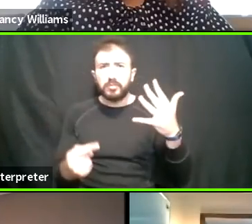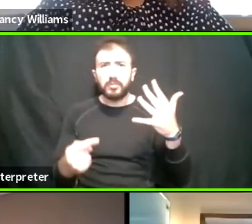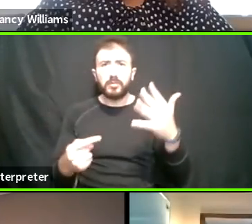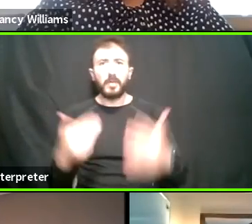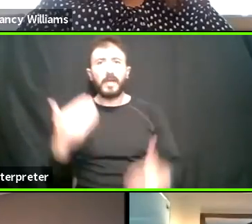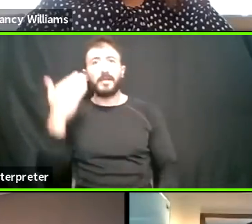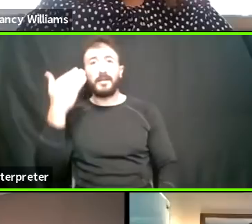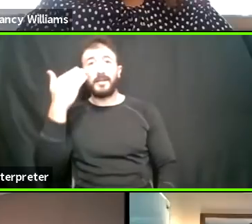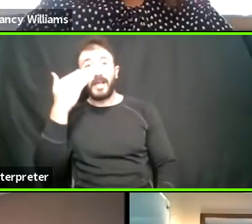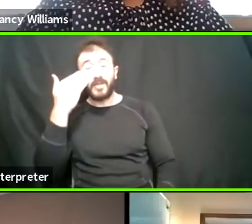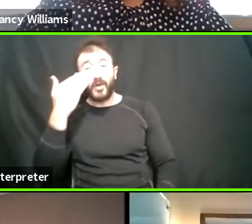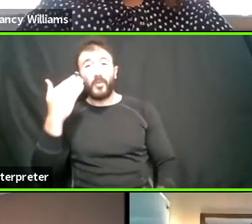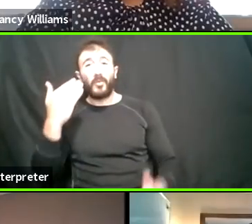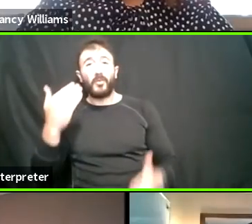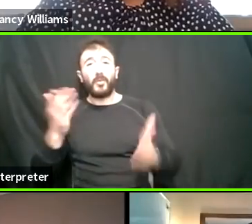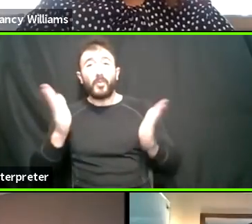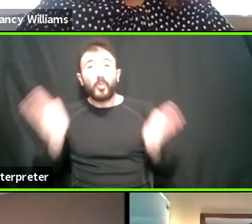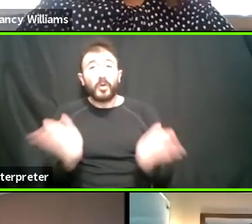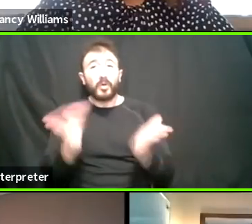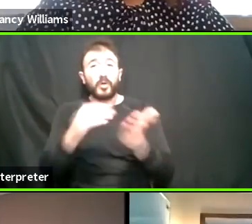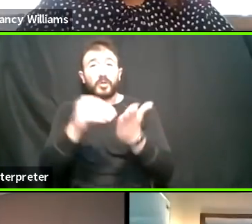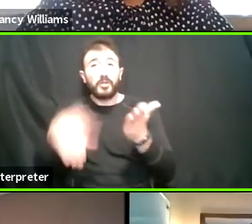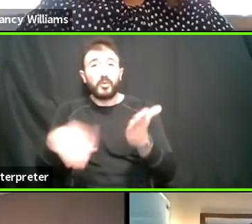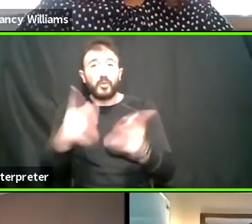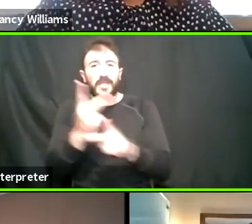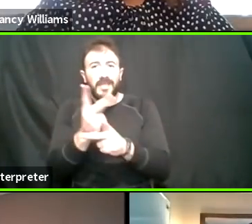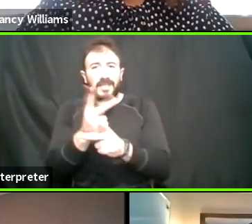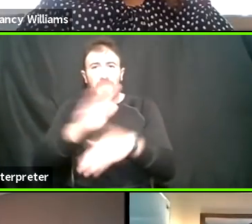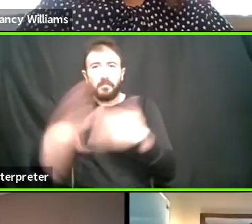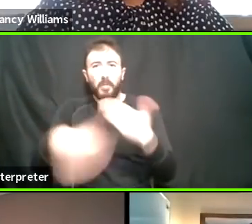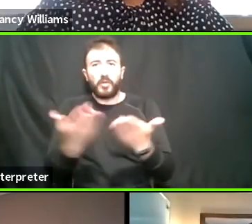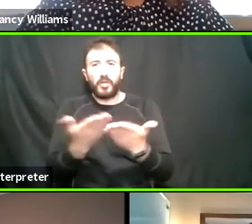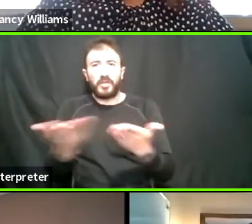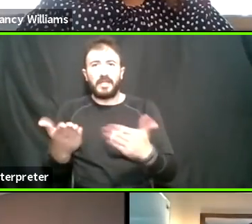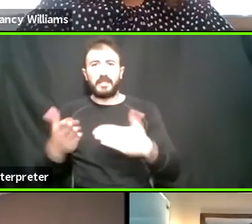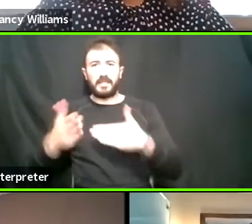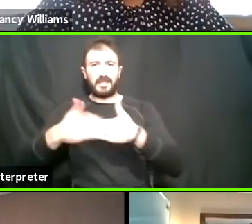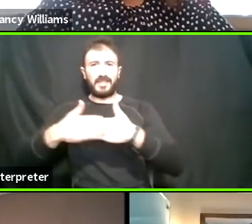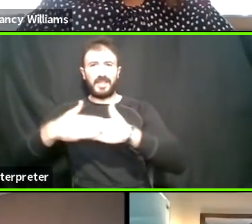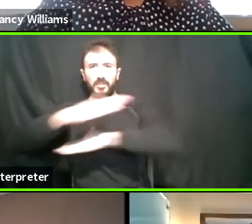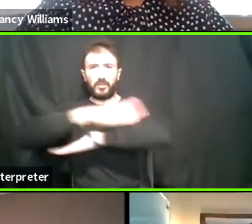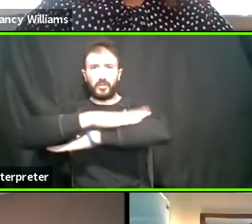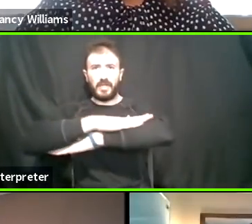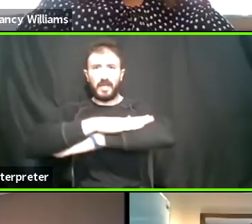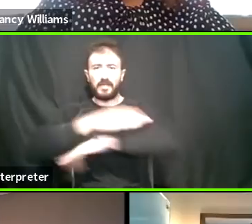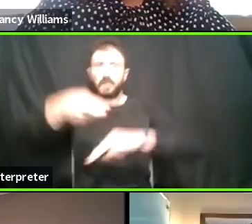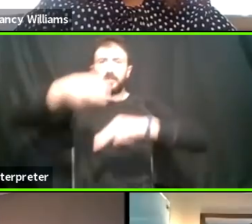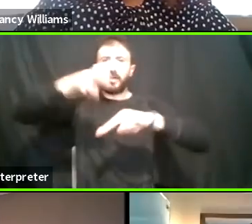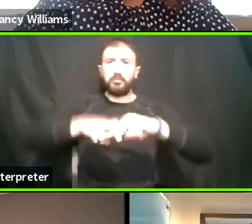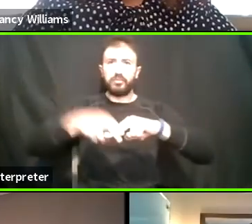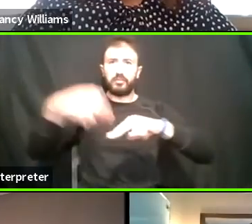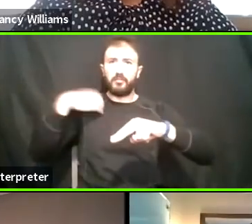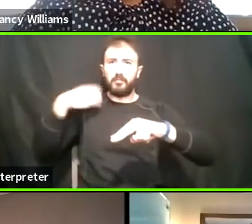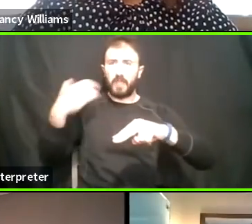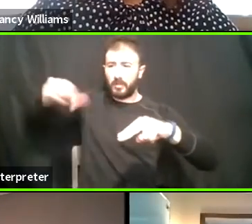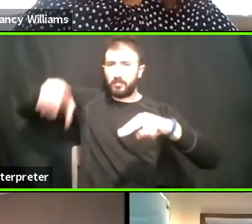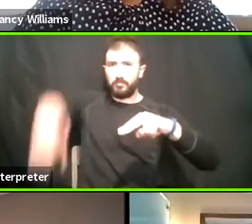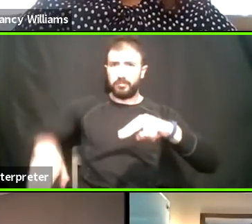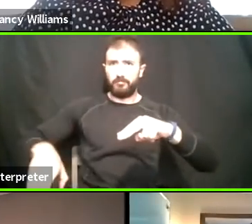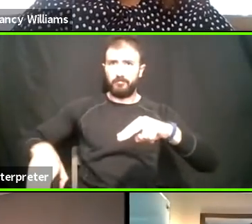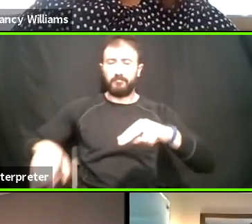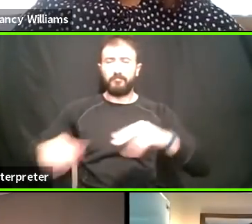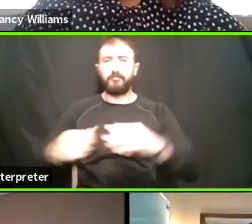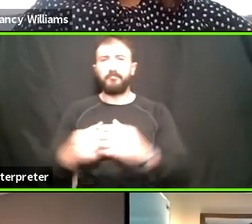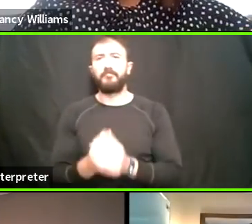those things near their desks, so we don't create these potential contact points in the classroom where the kids are gathering to pick